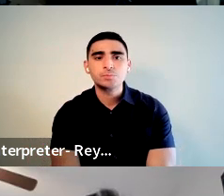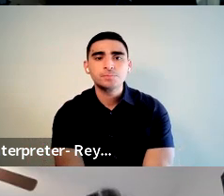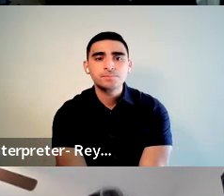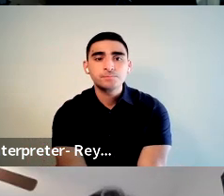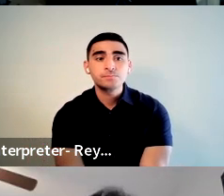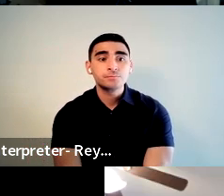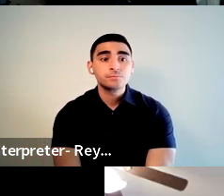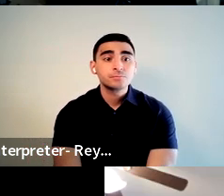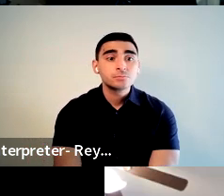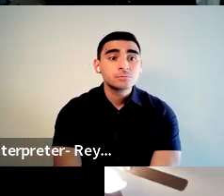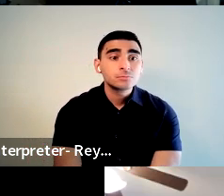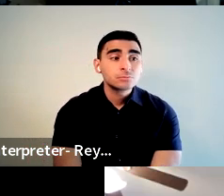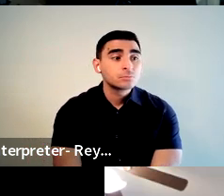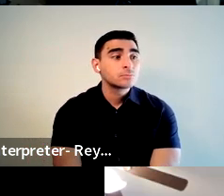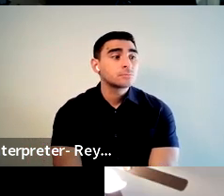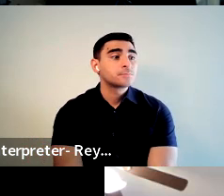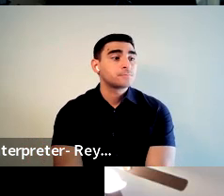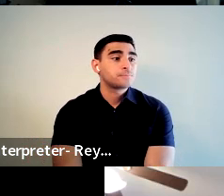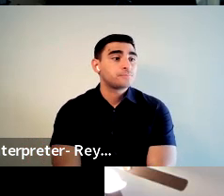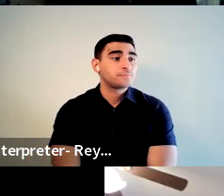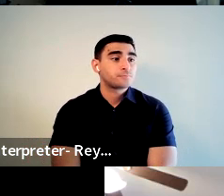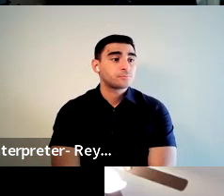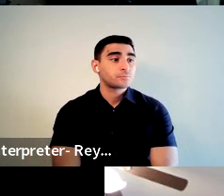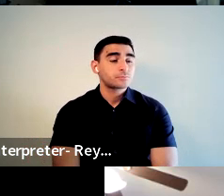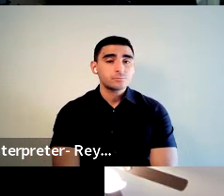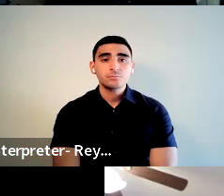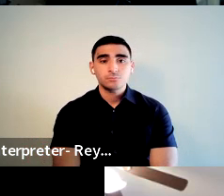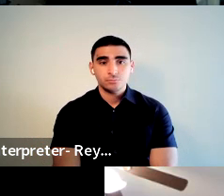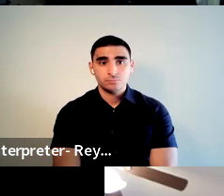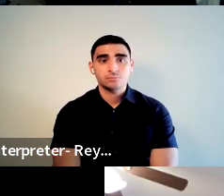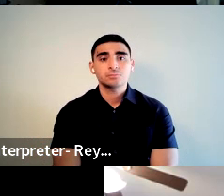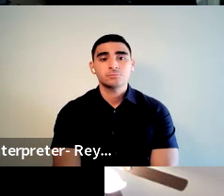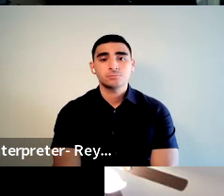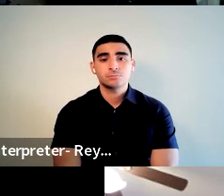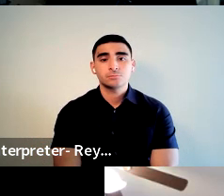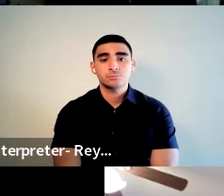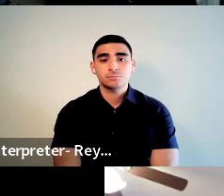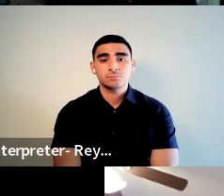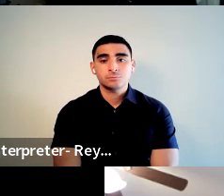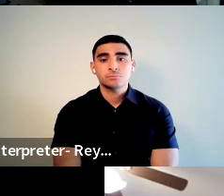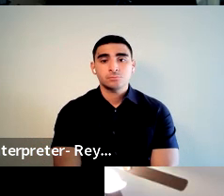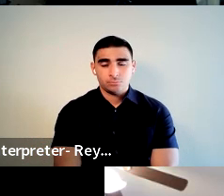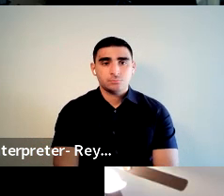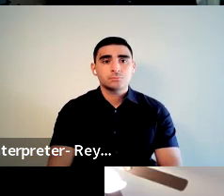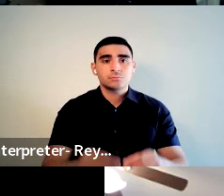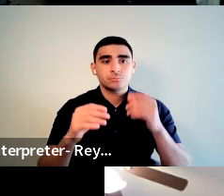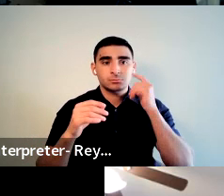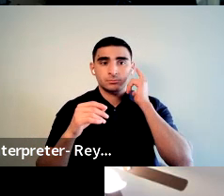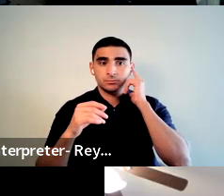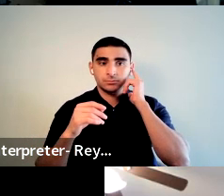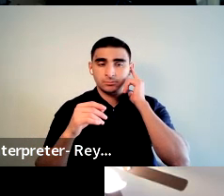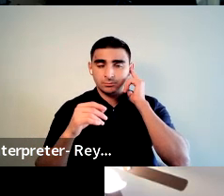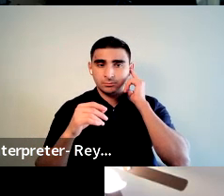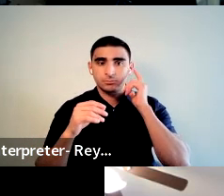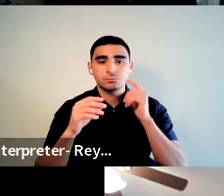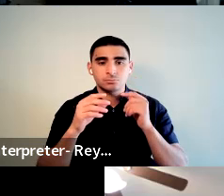We did keep going back and figuring out like what also constituted social resiliency. So a lot of